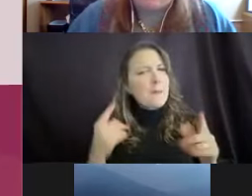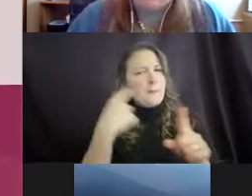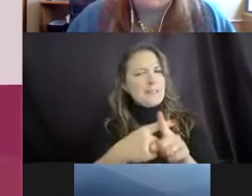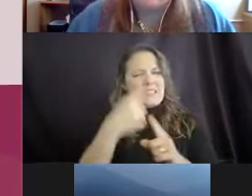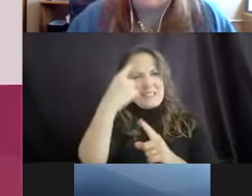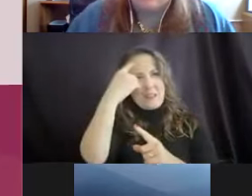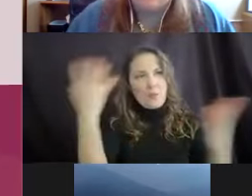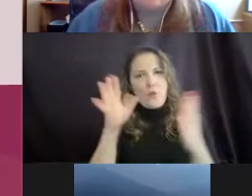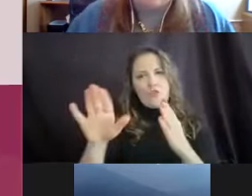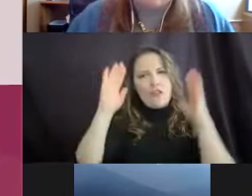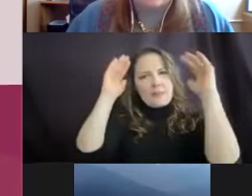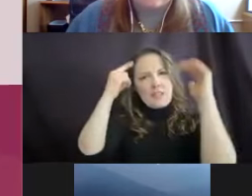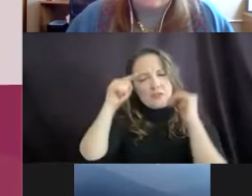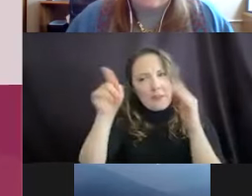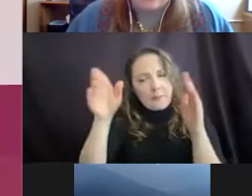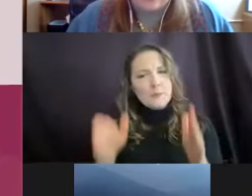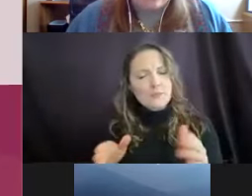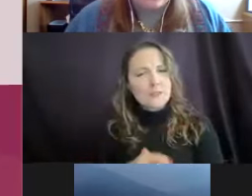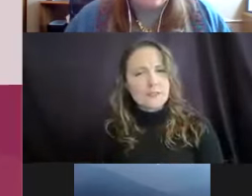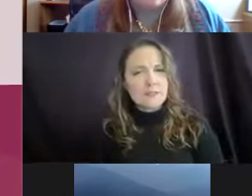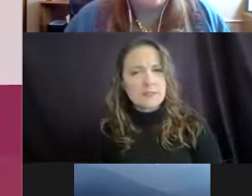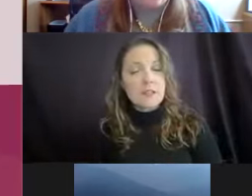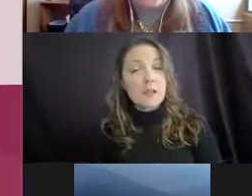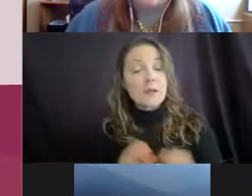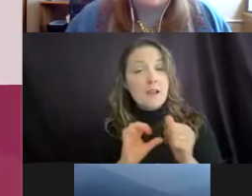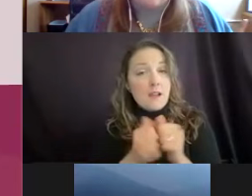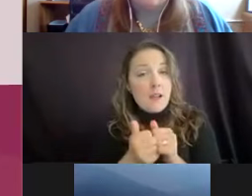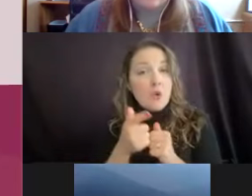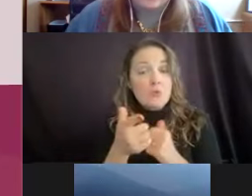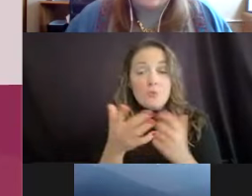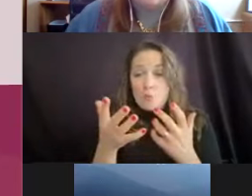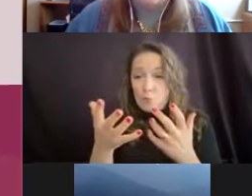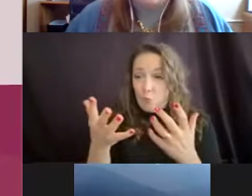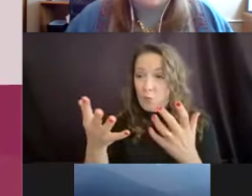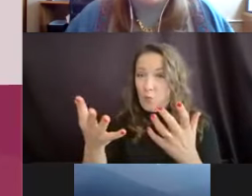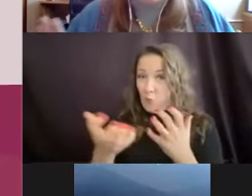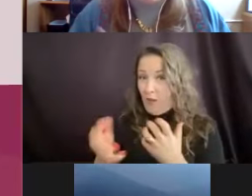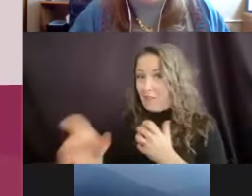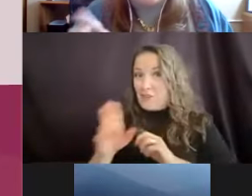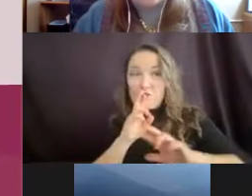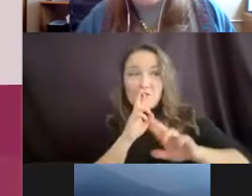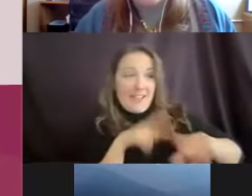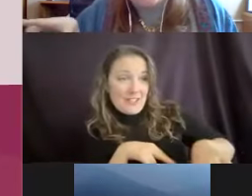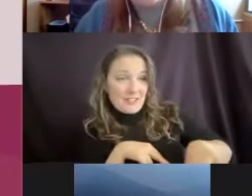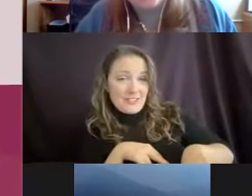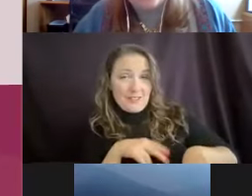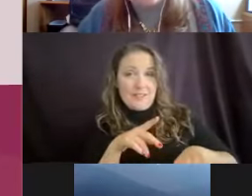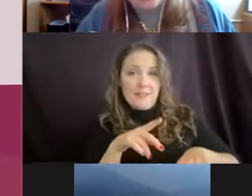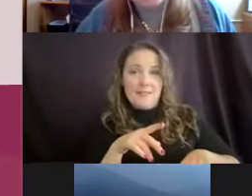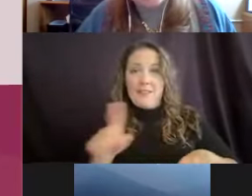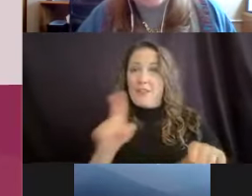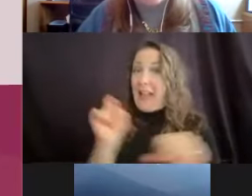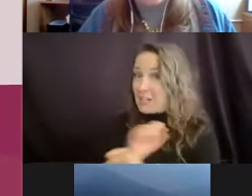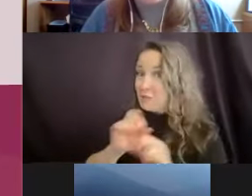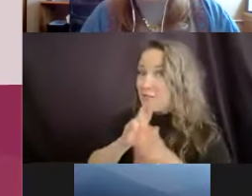young person. Because how you want them to react and how